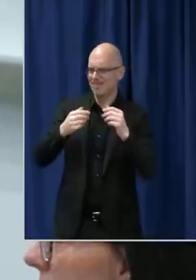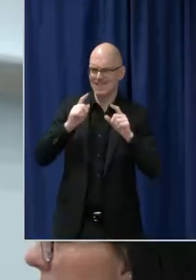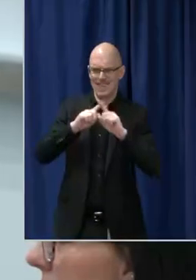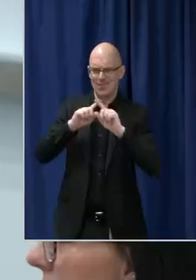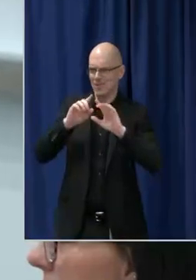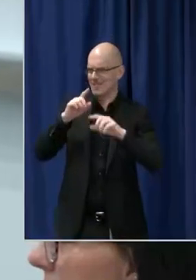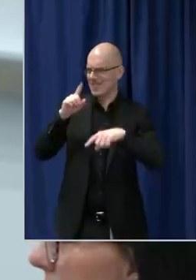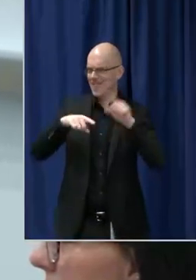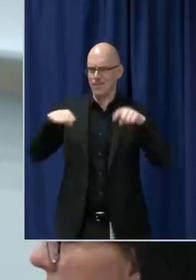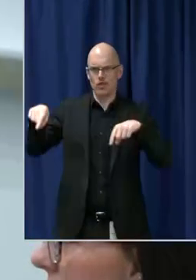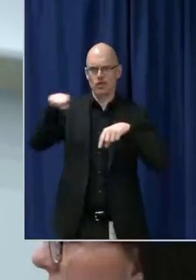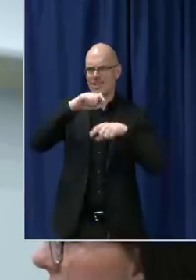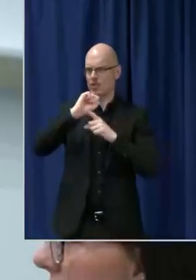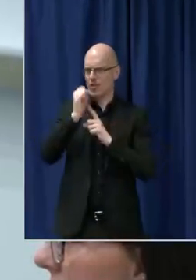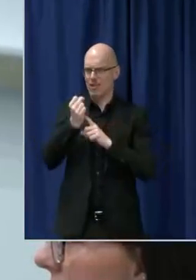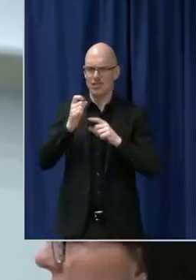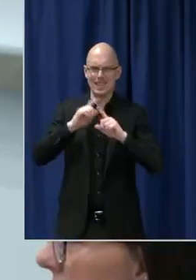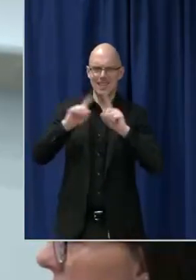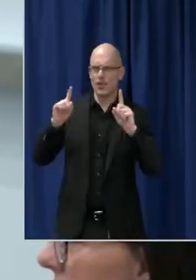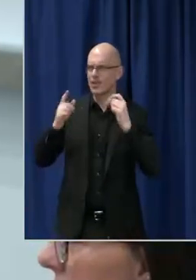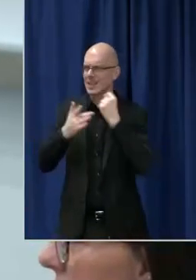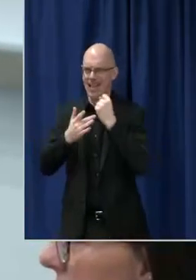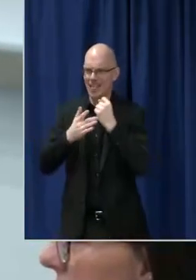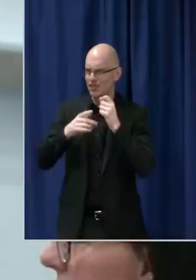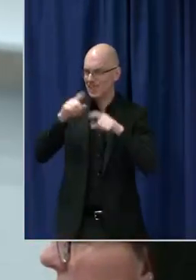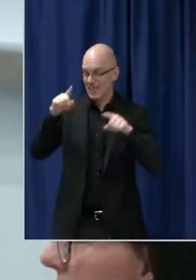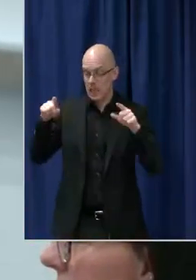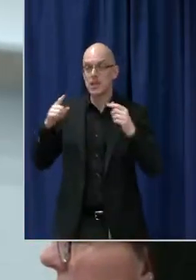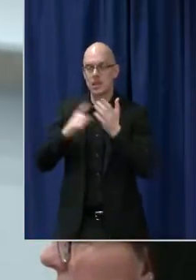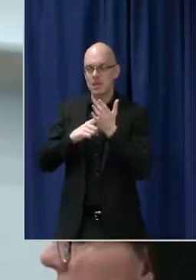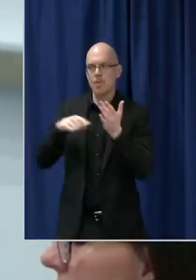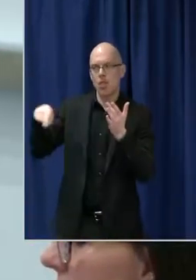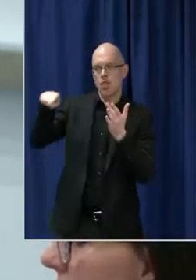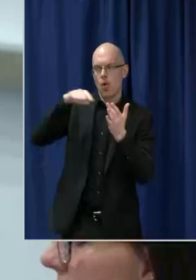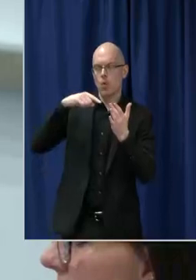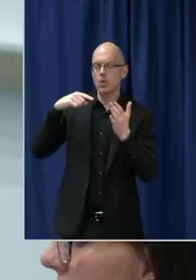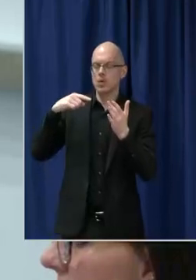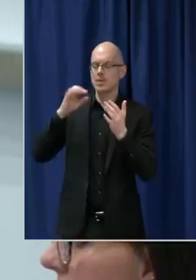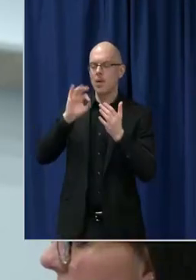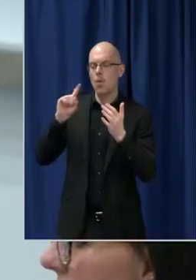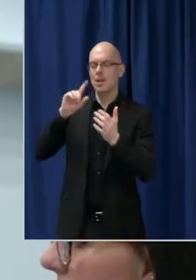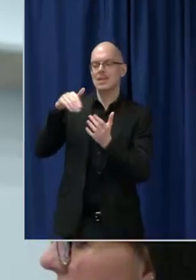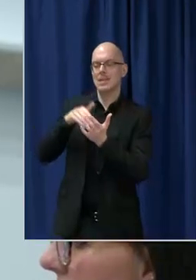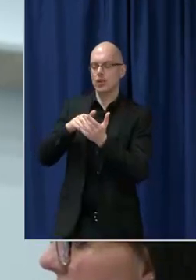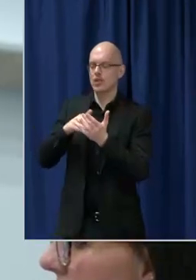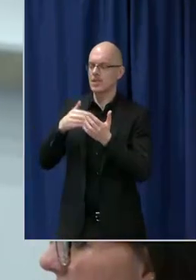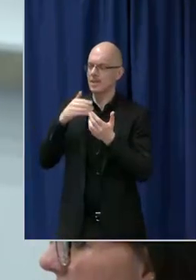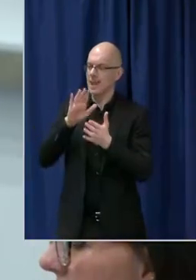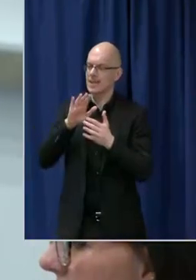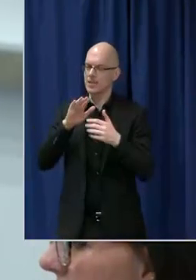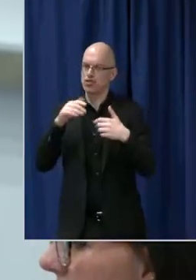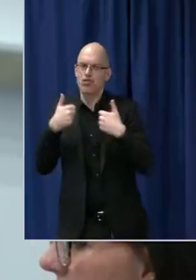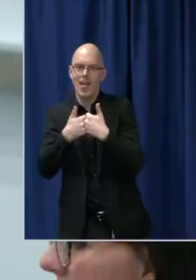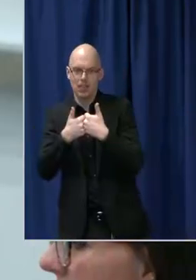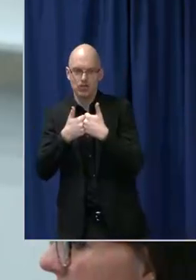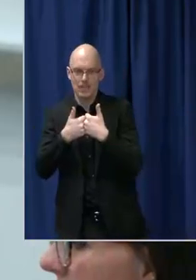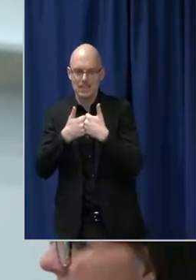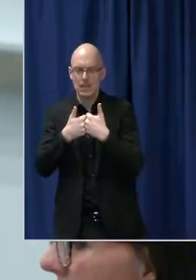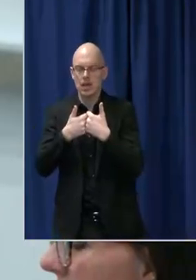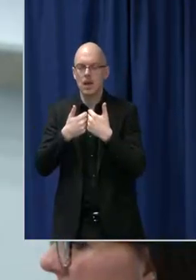the 911 centers that can challenge the ability to have some of